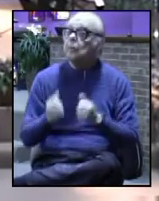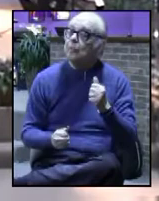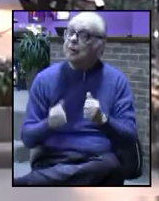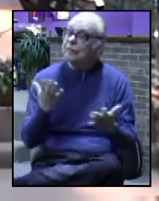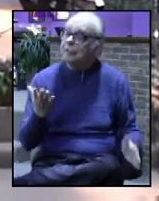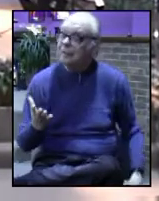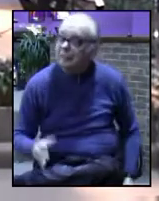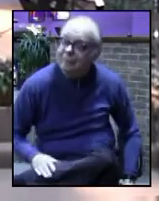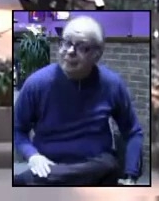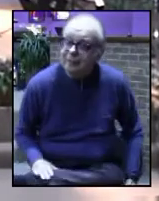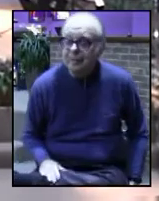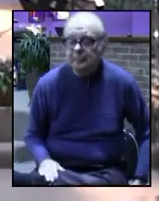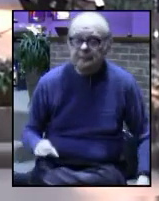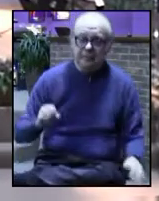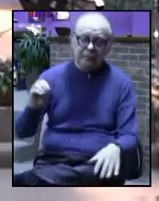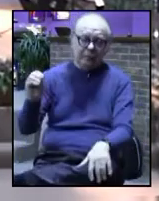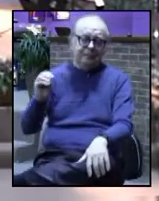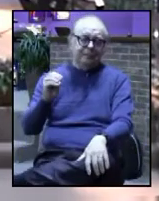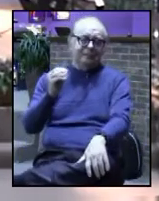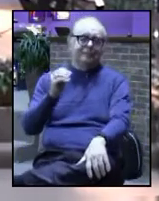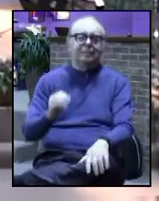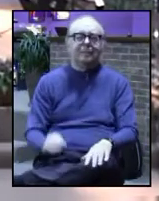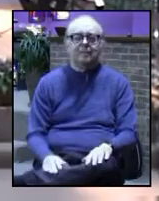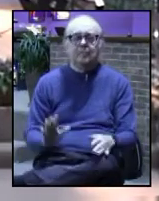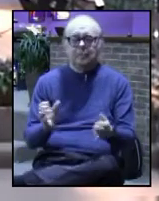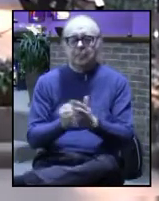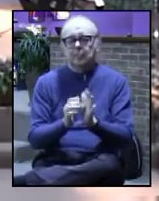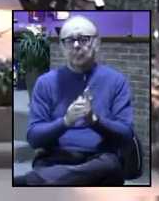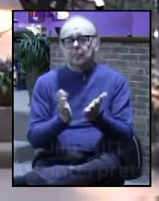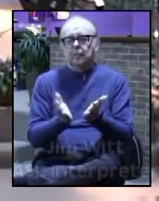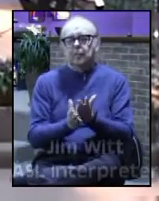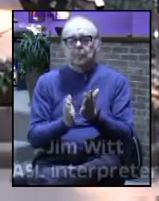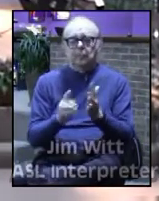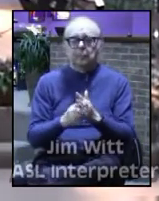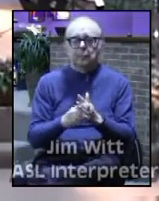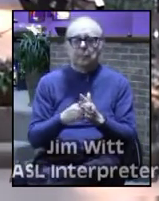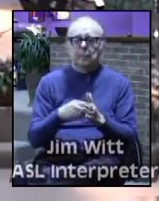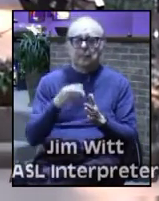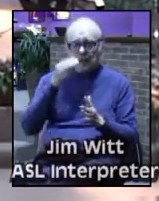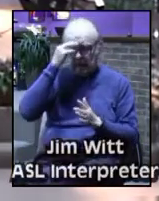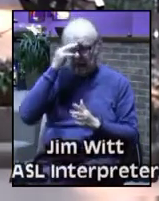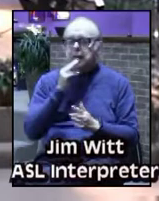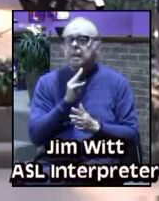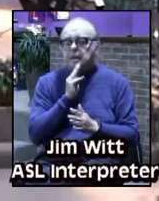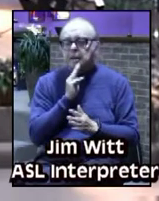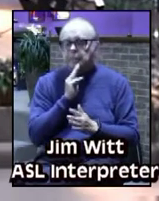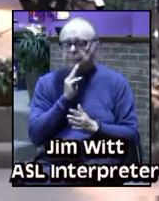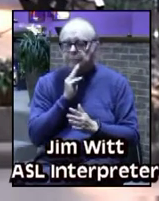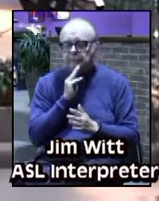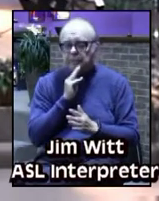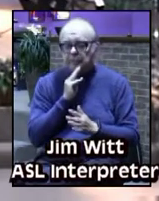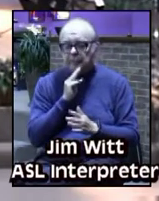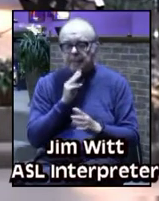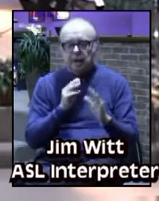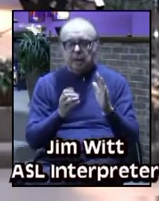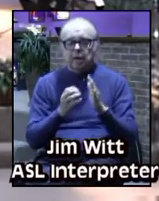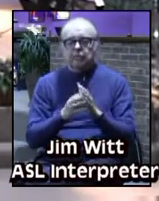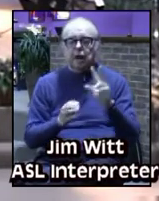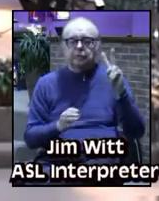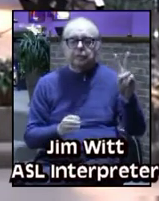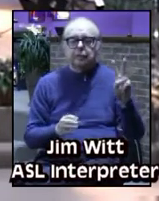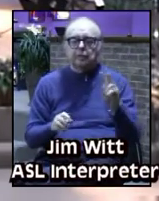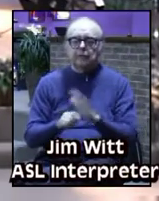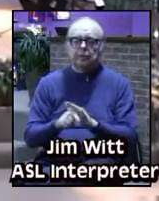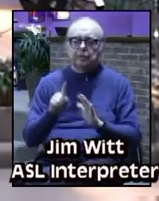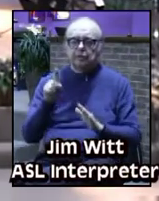Okay. So, if you got your Bibles, we're going to start in Hebrews chapter 2, verses 1 through 3.